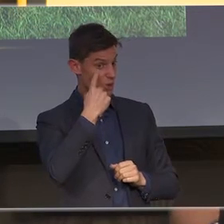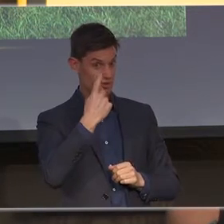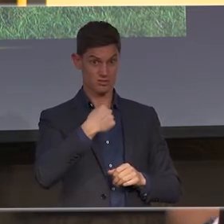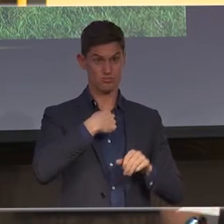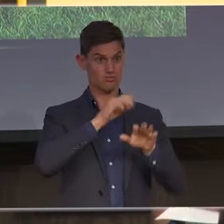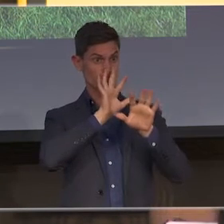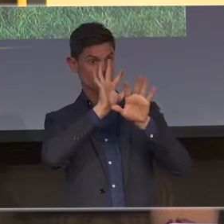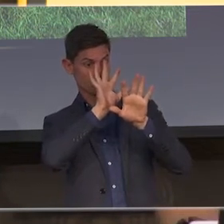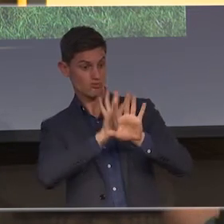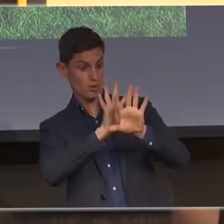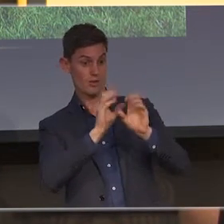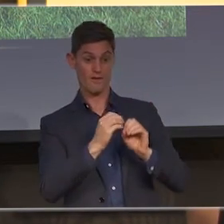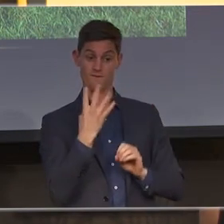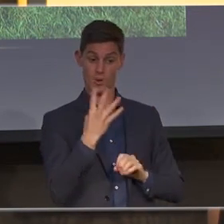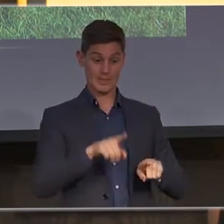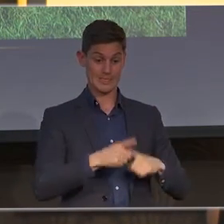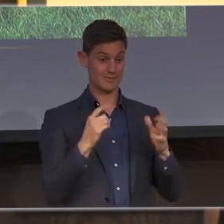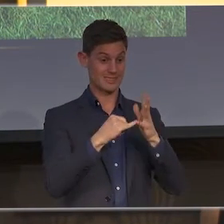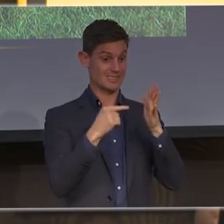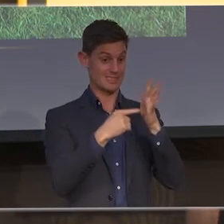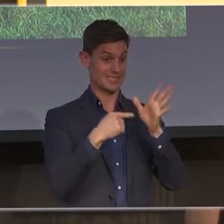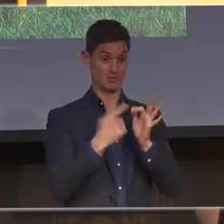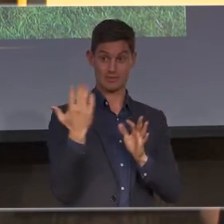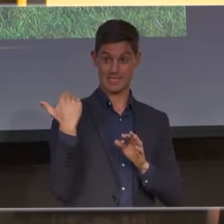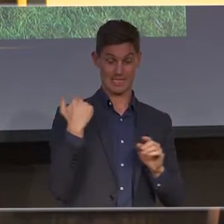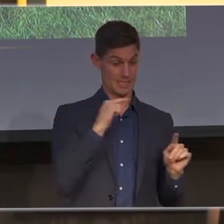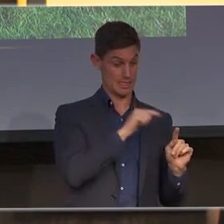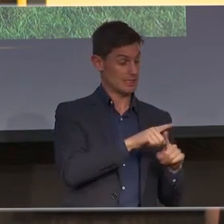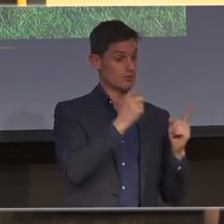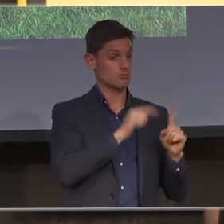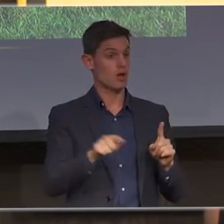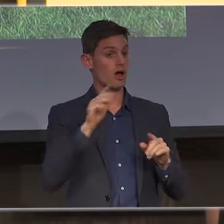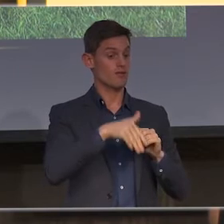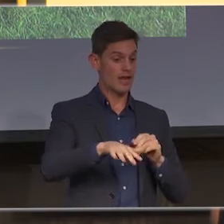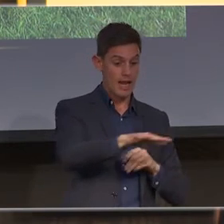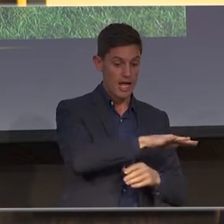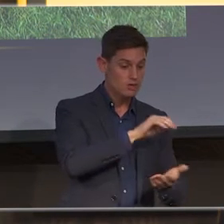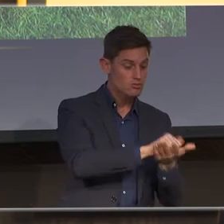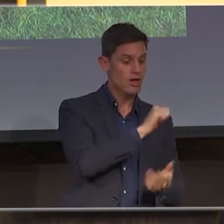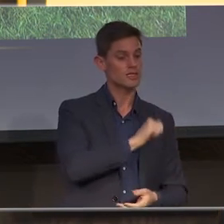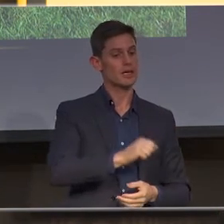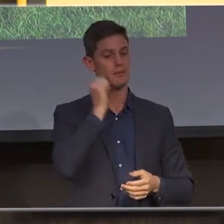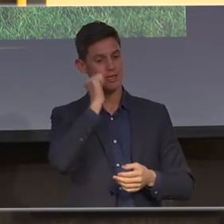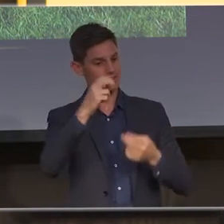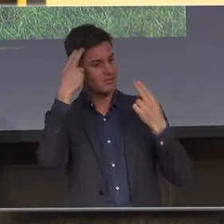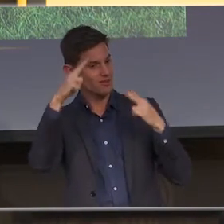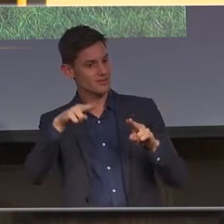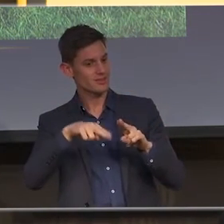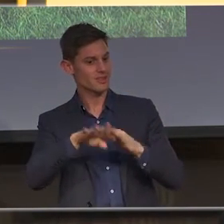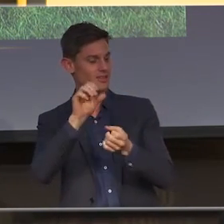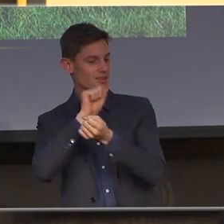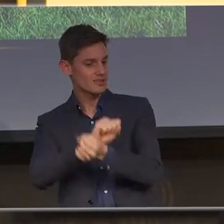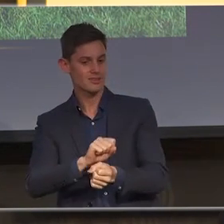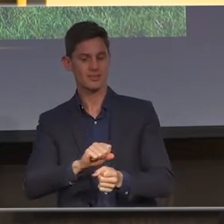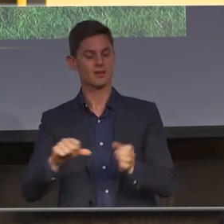rallied in 4 different states in recent years on issues such as land rights, black deaths in custody, budget cuts to